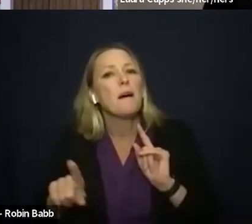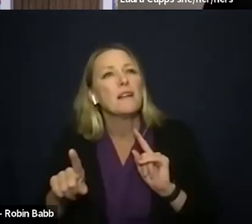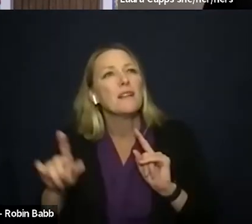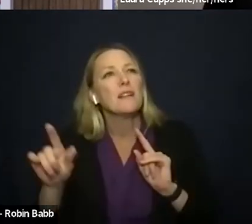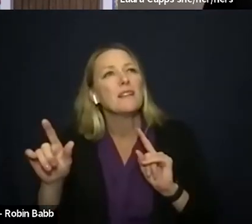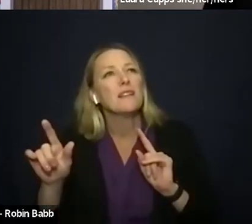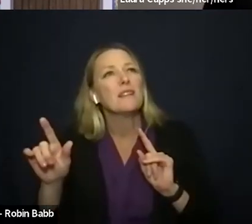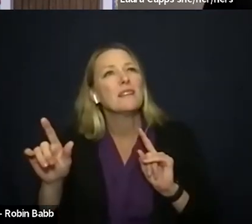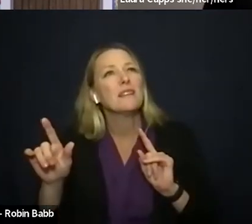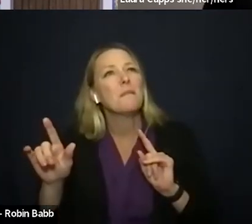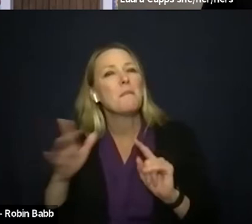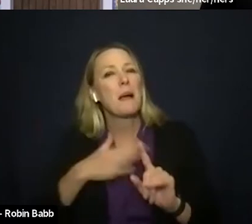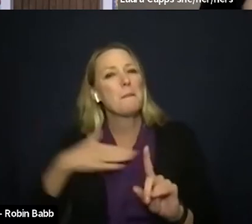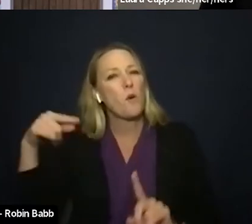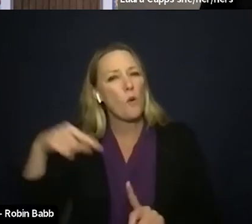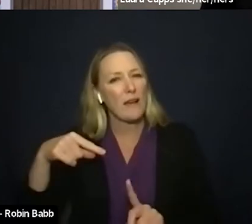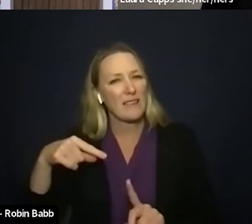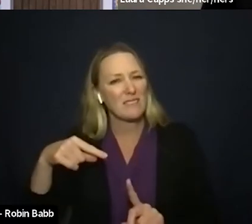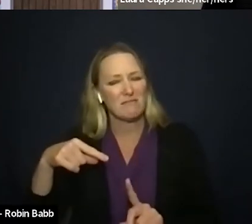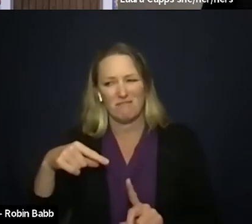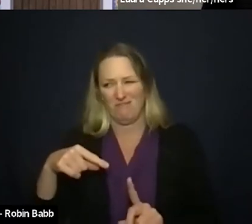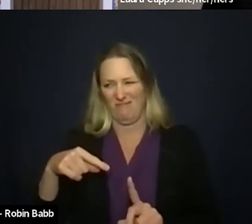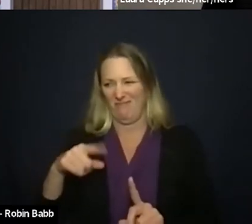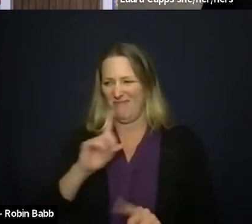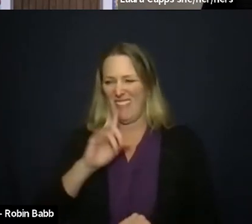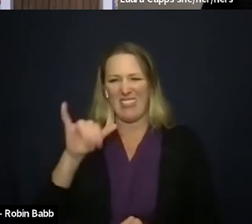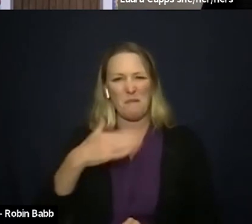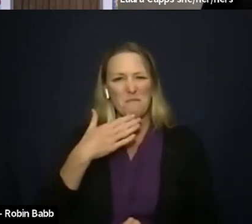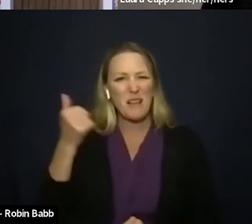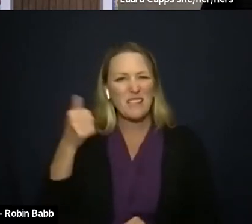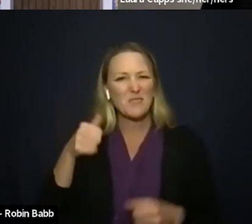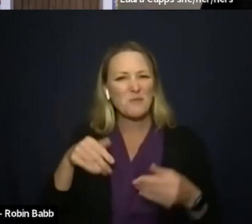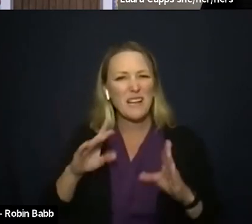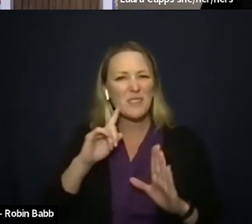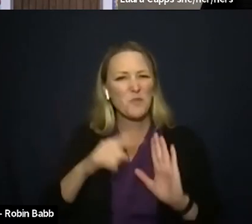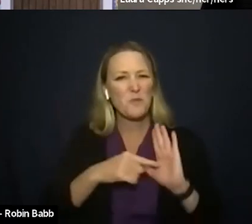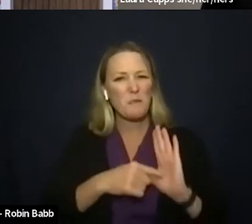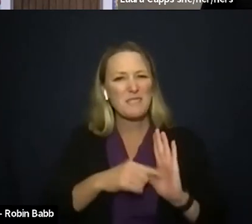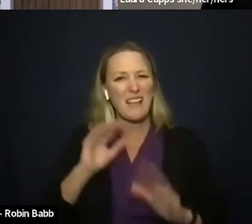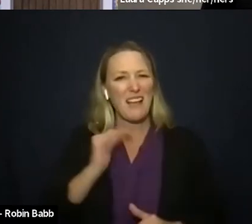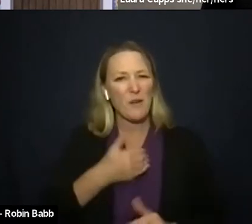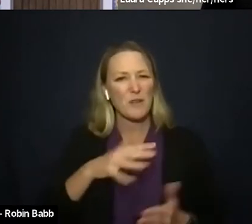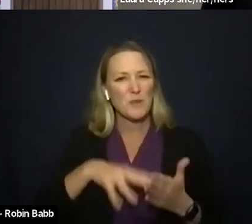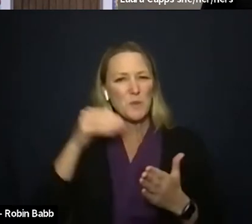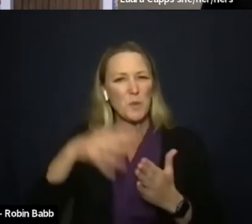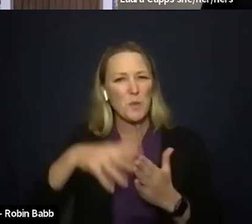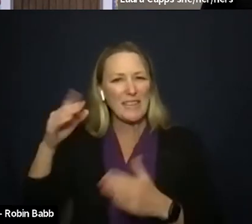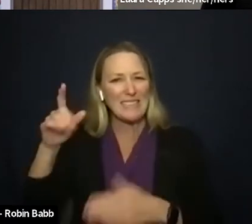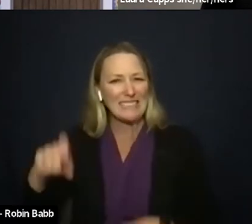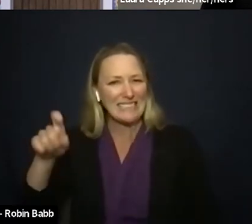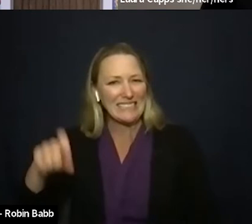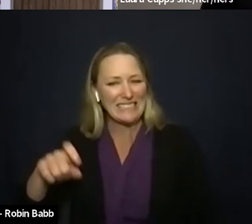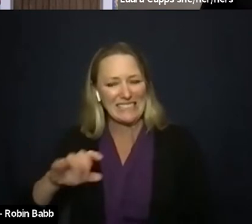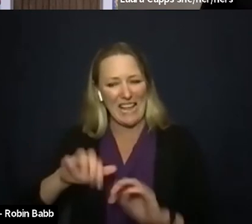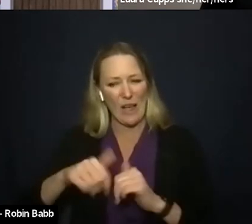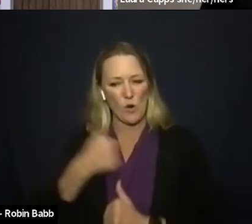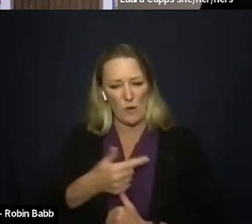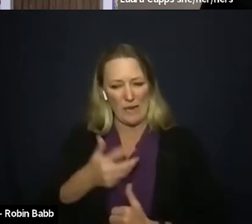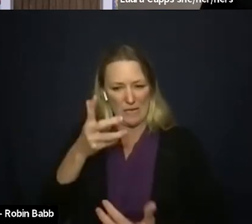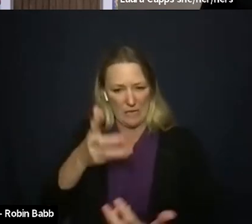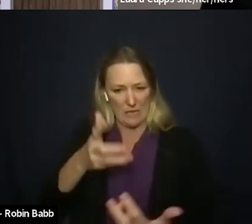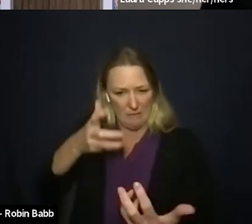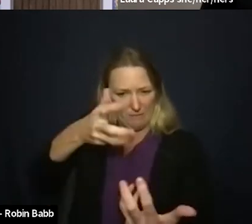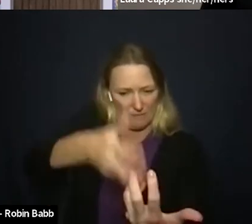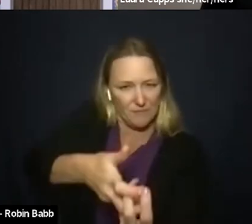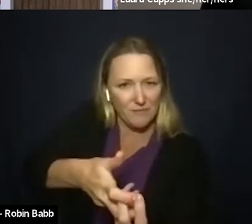the best way to represent the needs of our students is this the best way to meet their needs and is it the